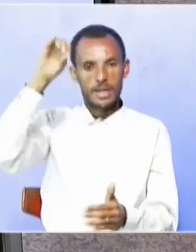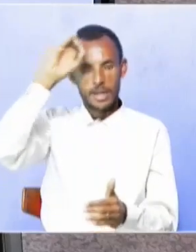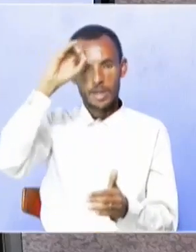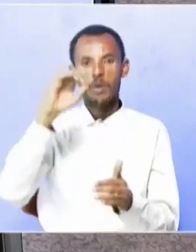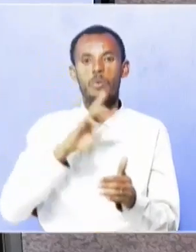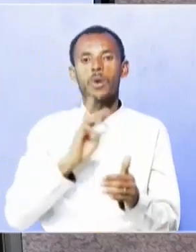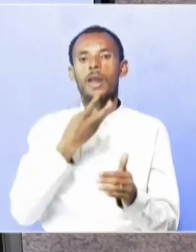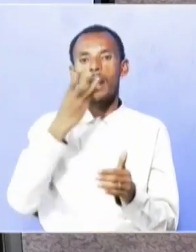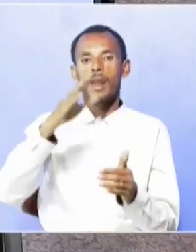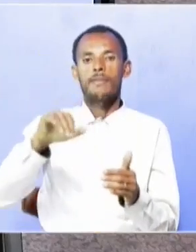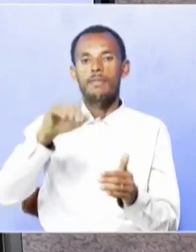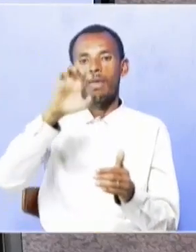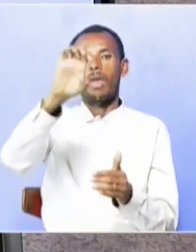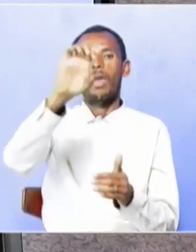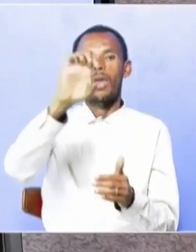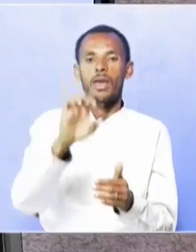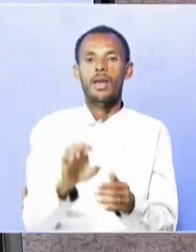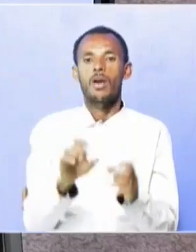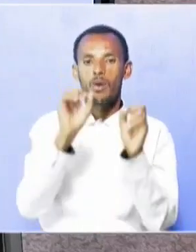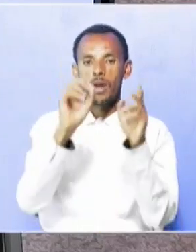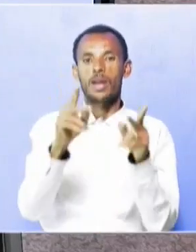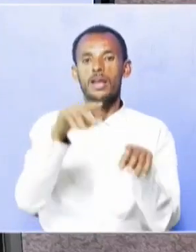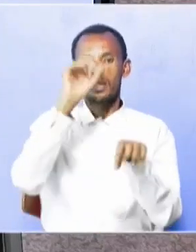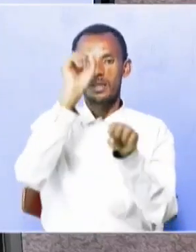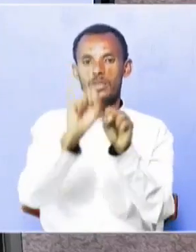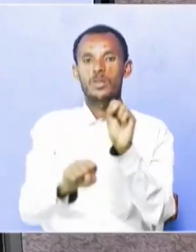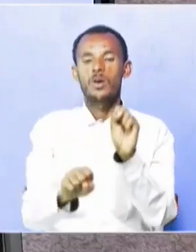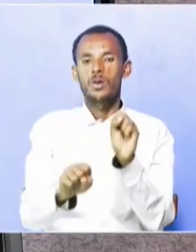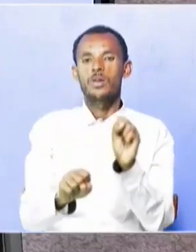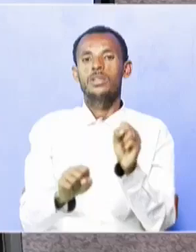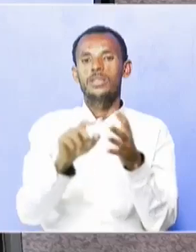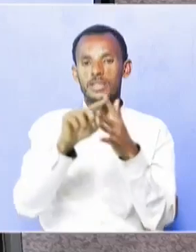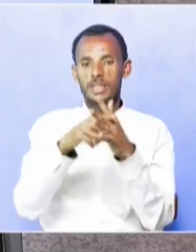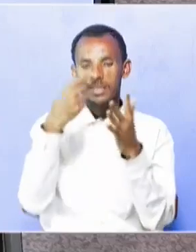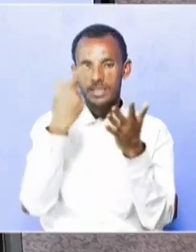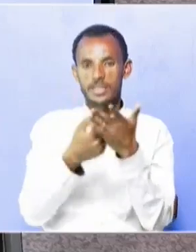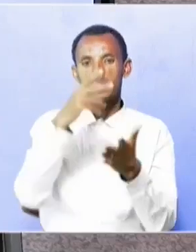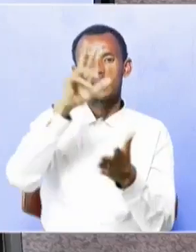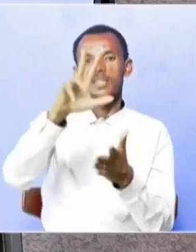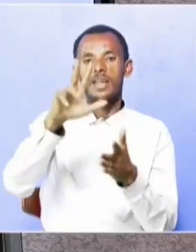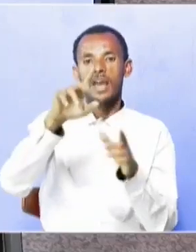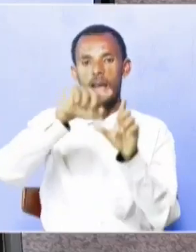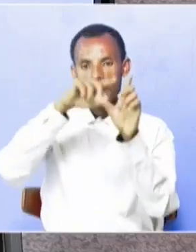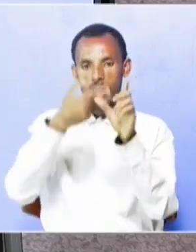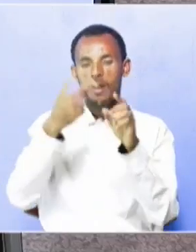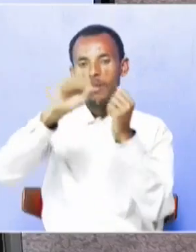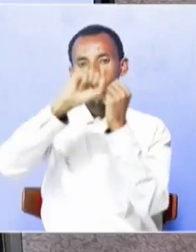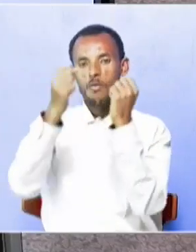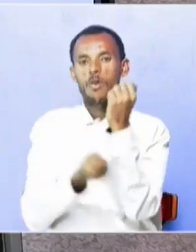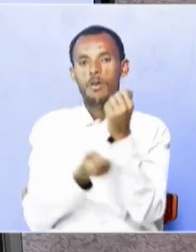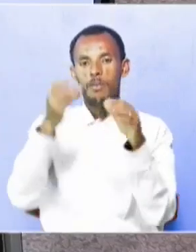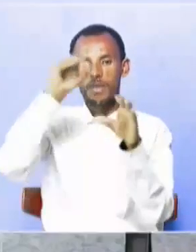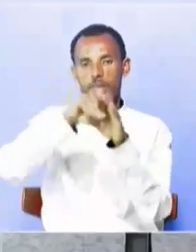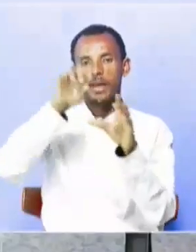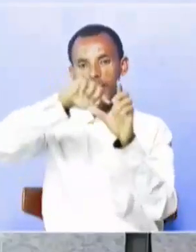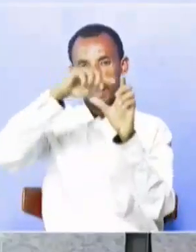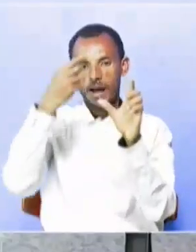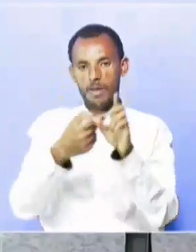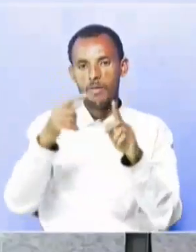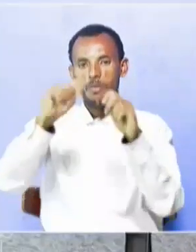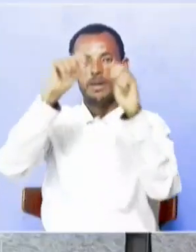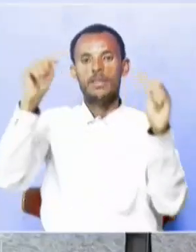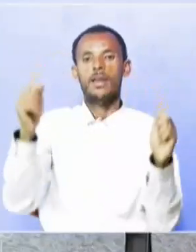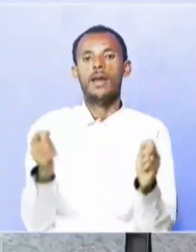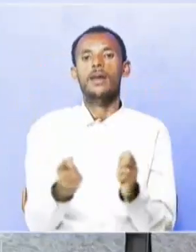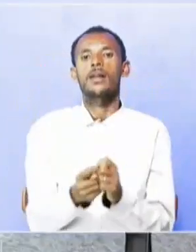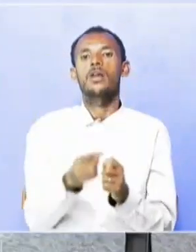We are left with E, okay? So, since these three angles forms the interior angles of a